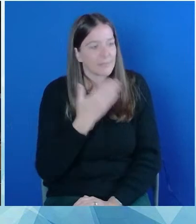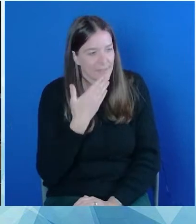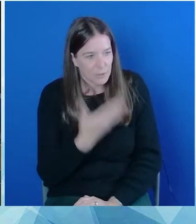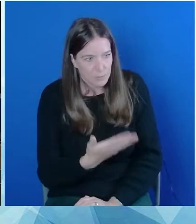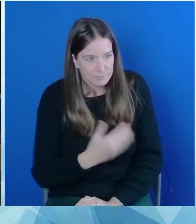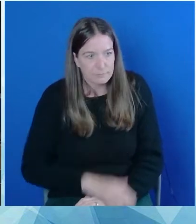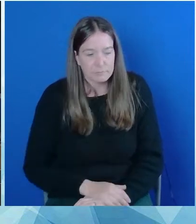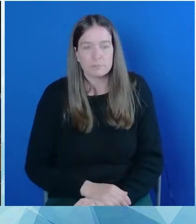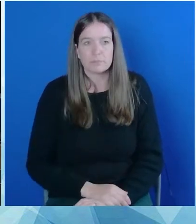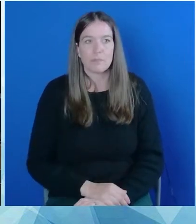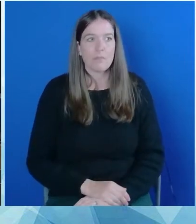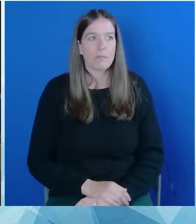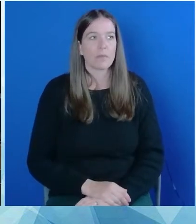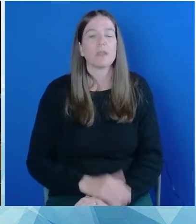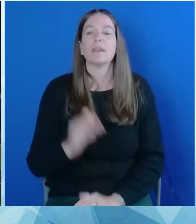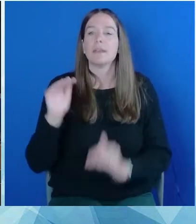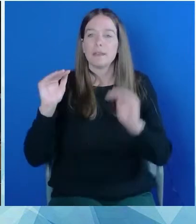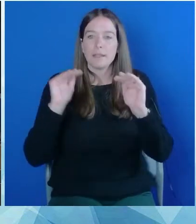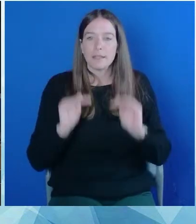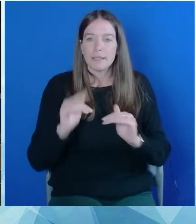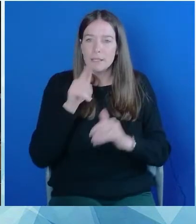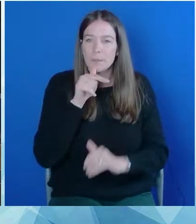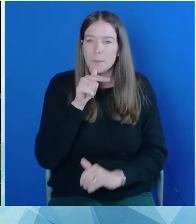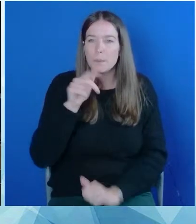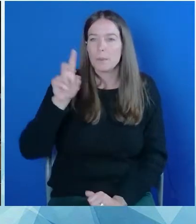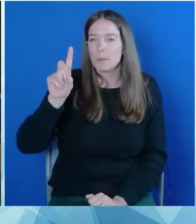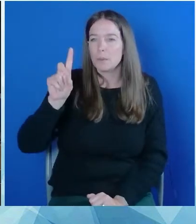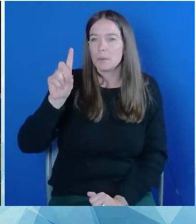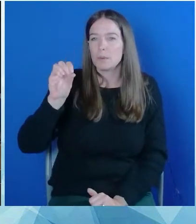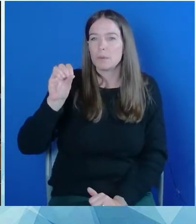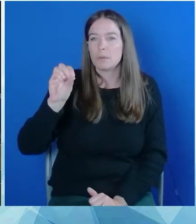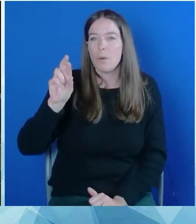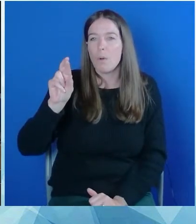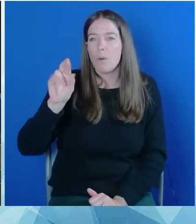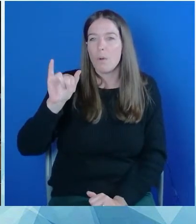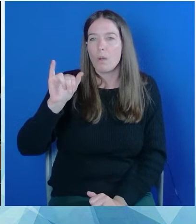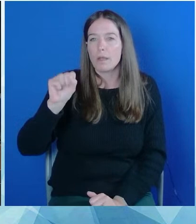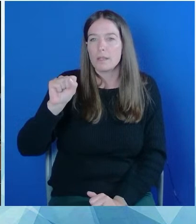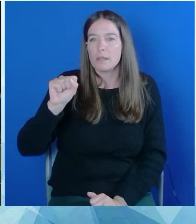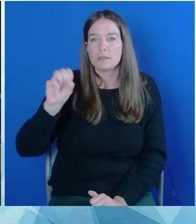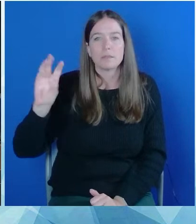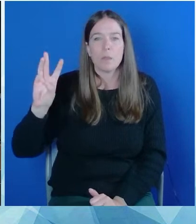Next, I have Doris Waltman, related to contracts.